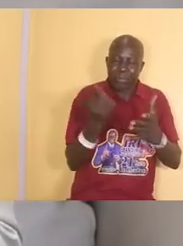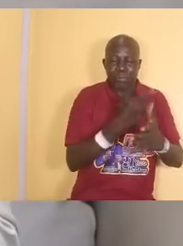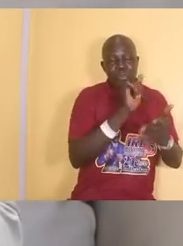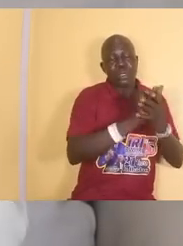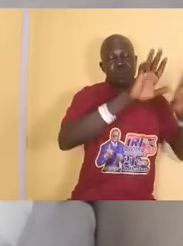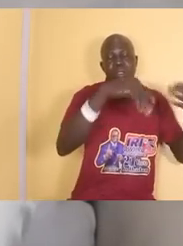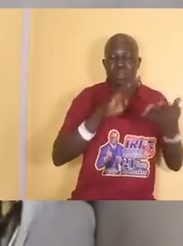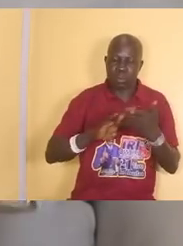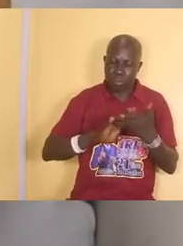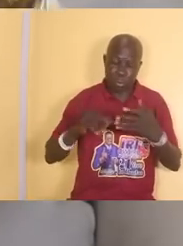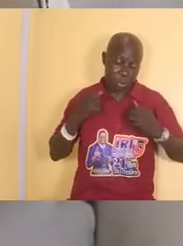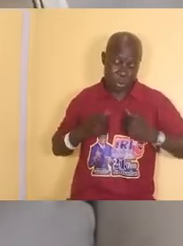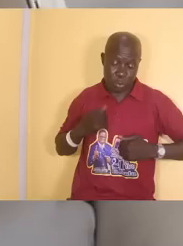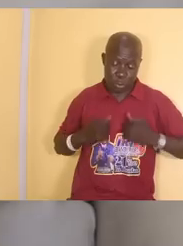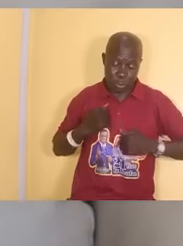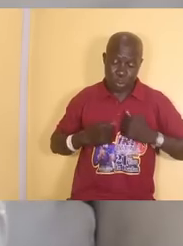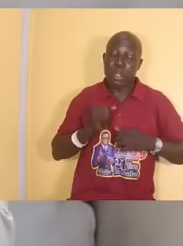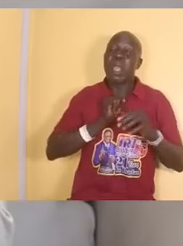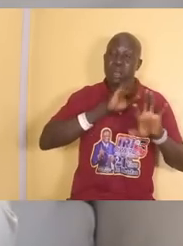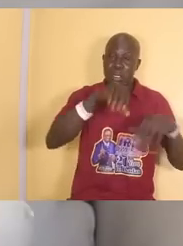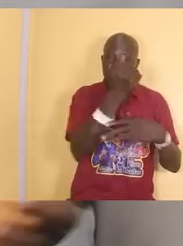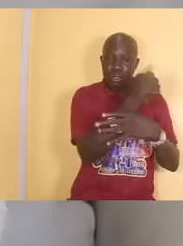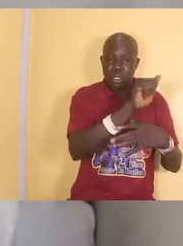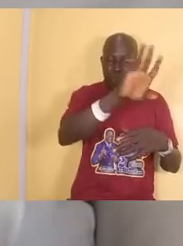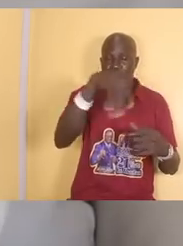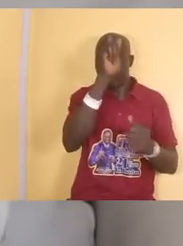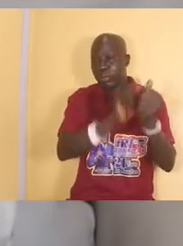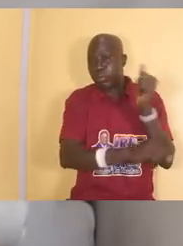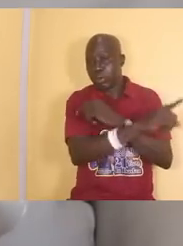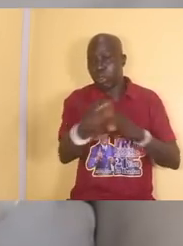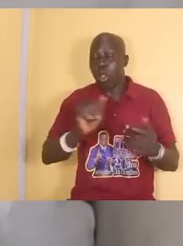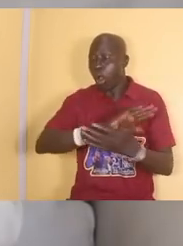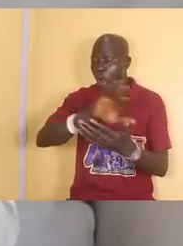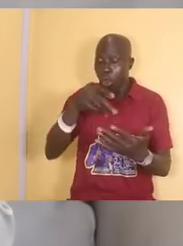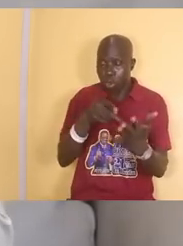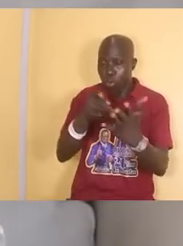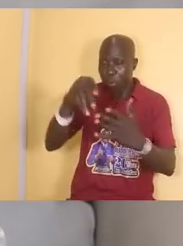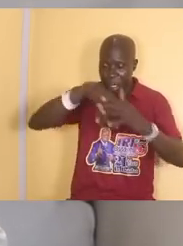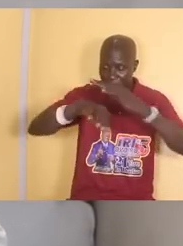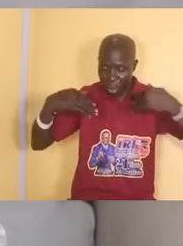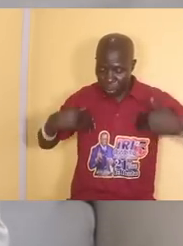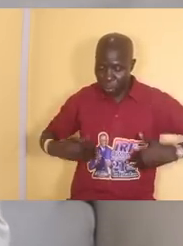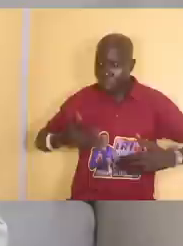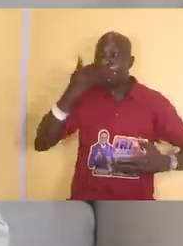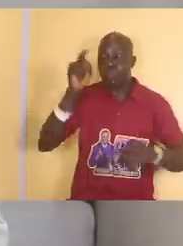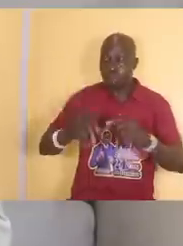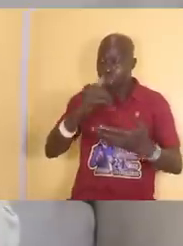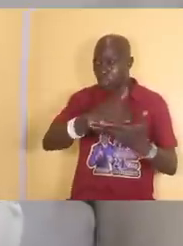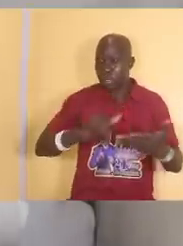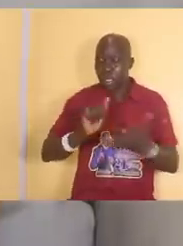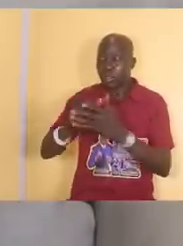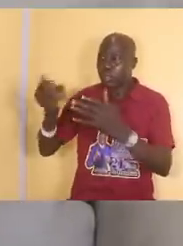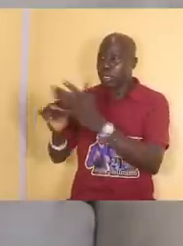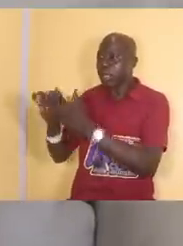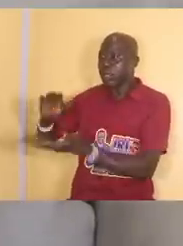It's the basis so the Lord has come. We will give to everybody. The mark on your lamb will